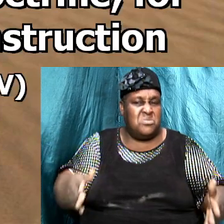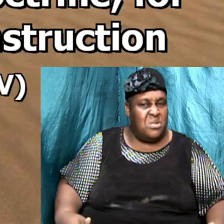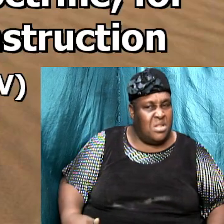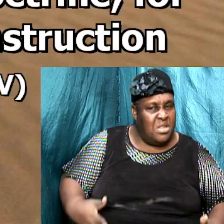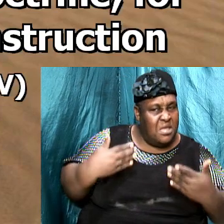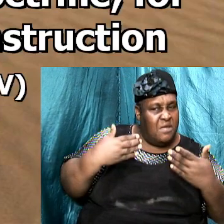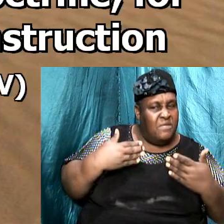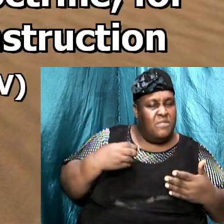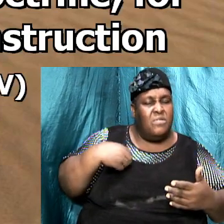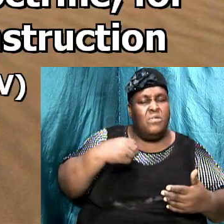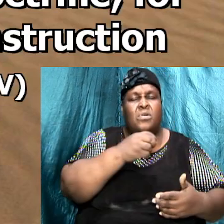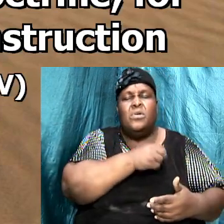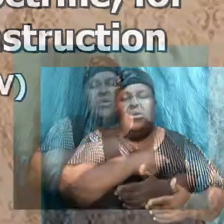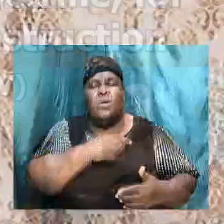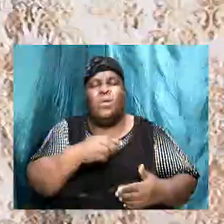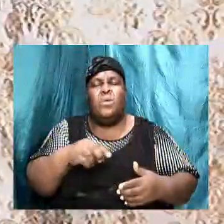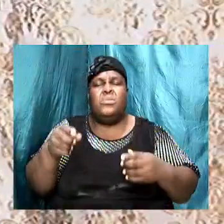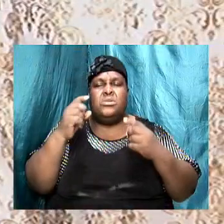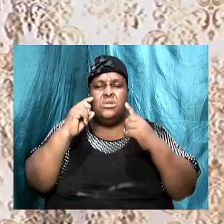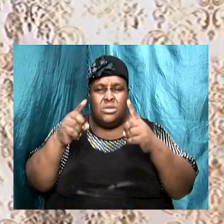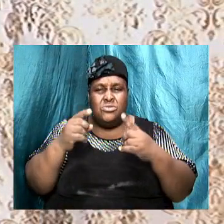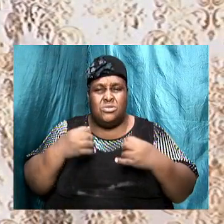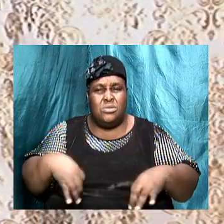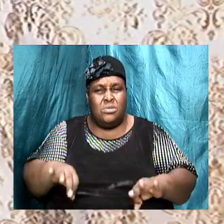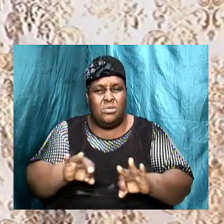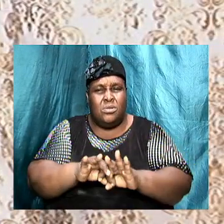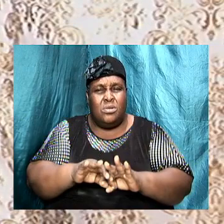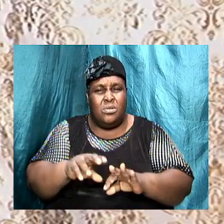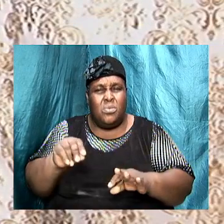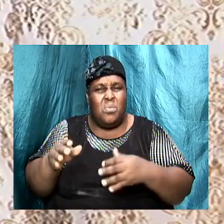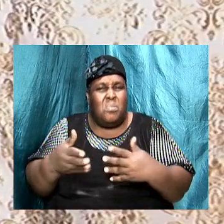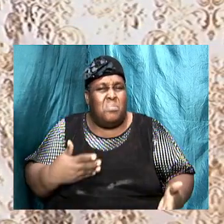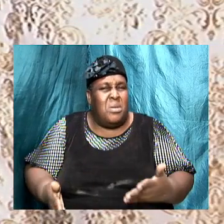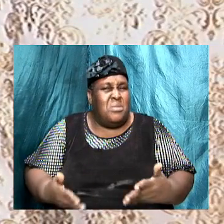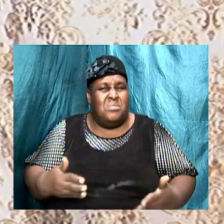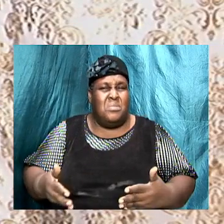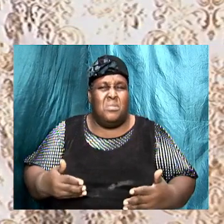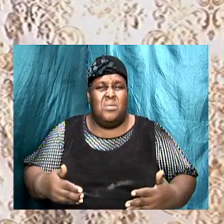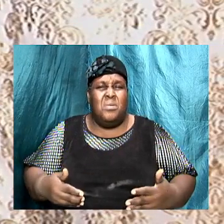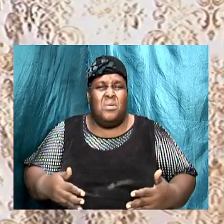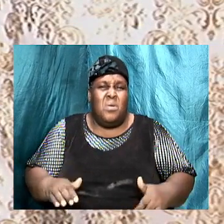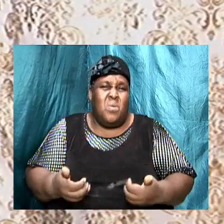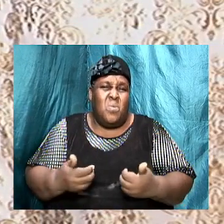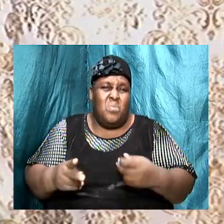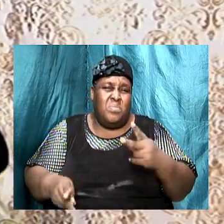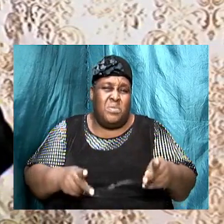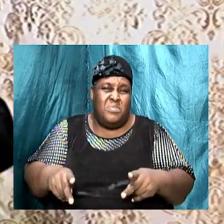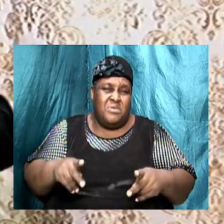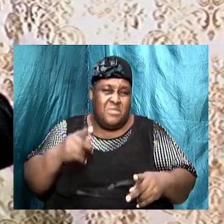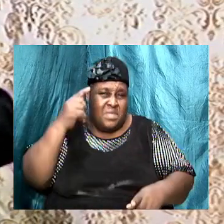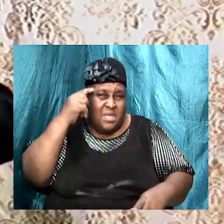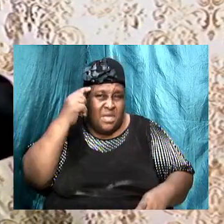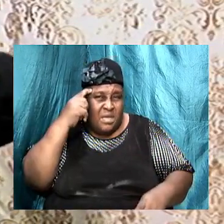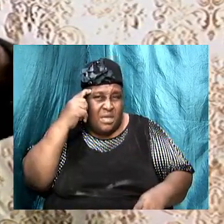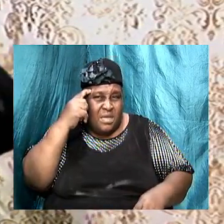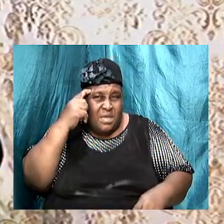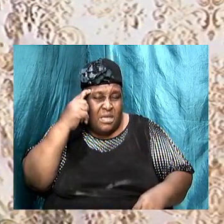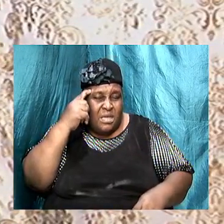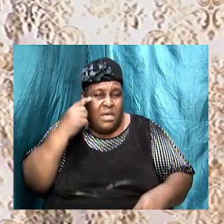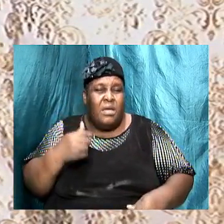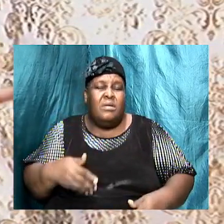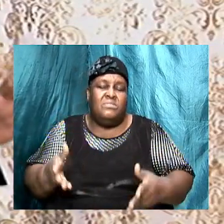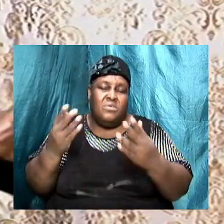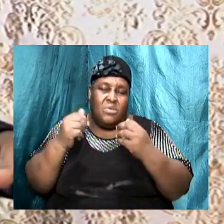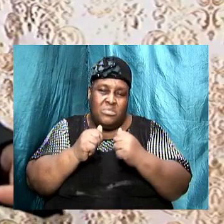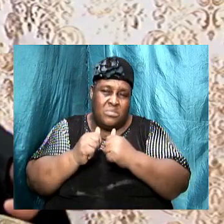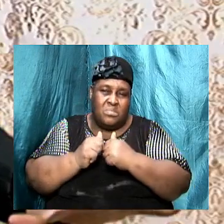is important, irrespective of what persons think and irrespective of the talk of coming together